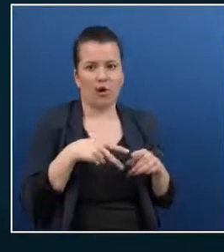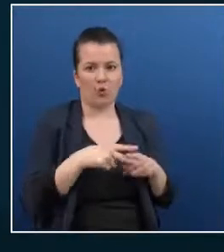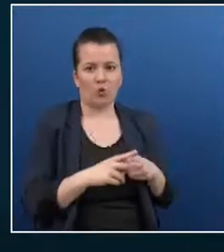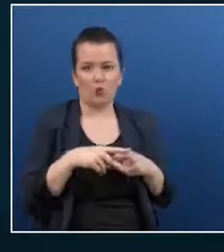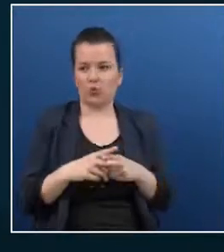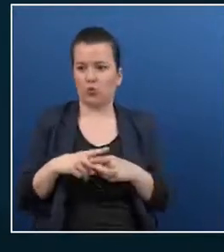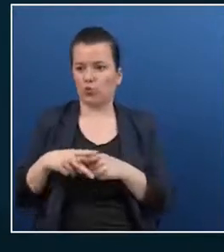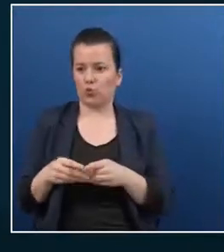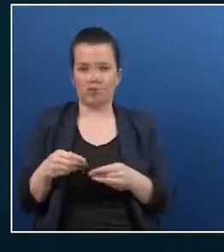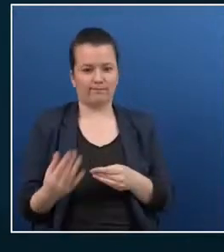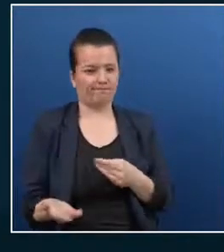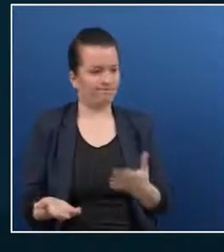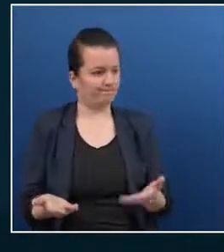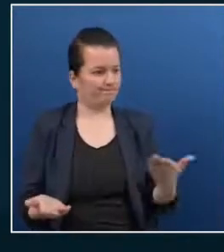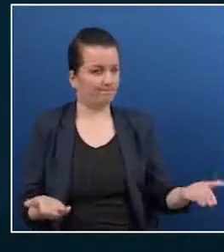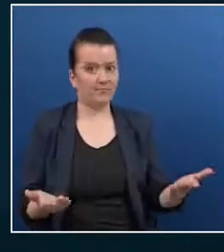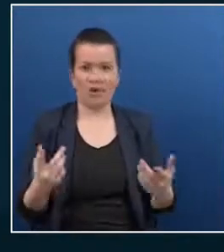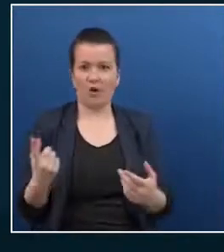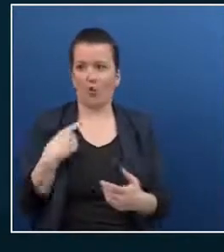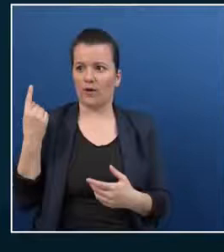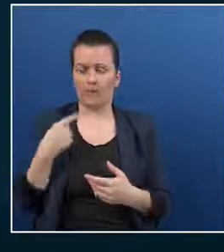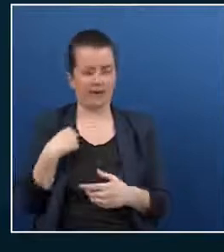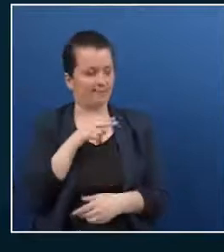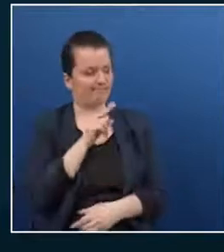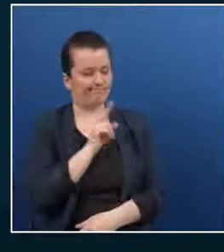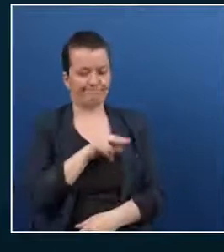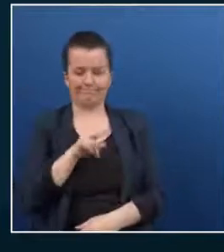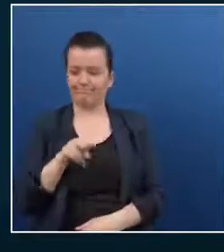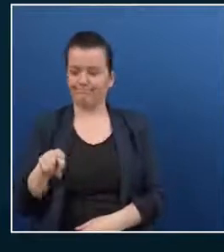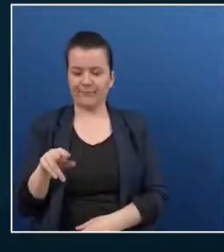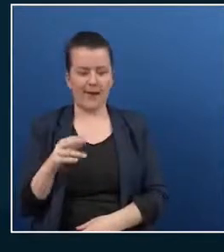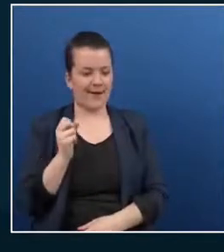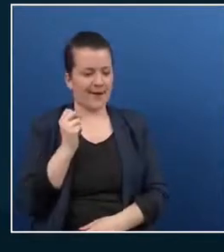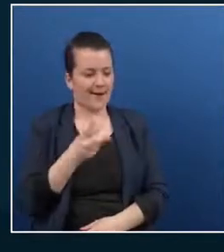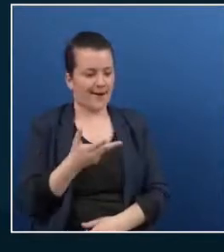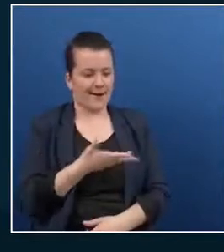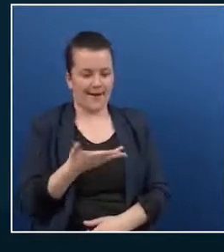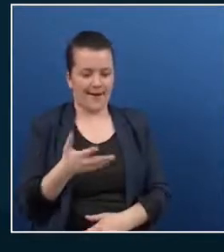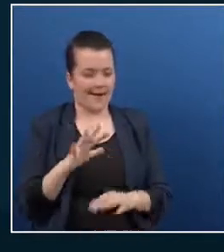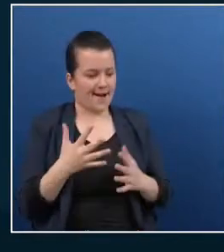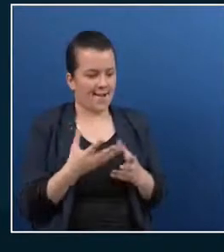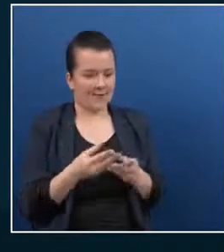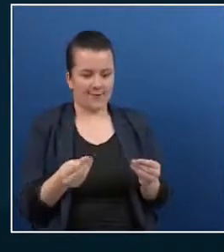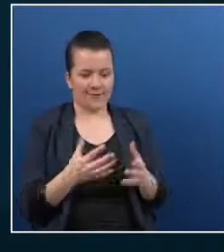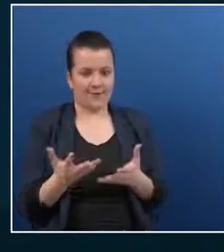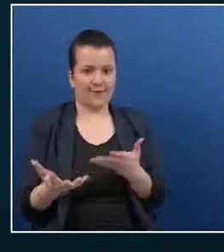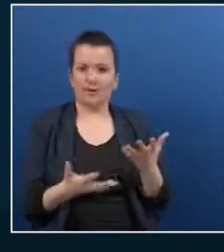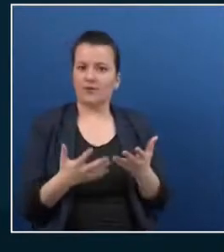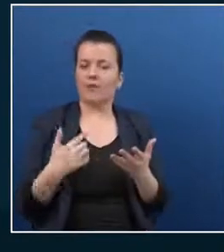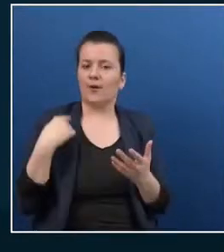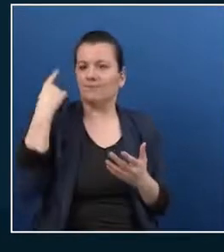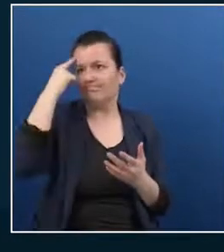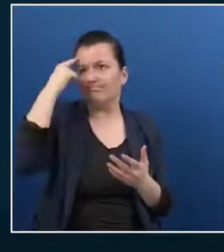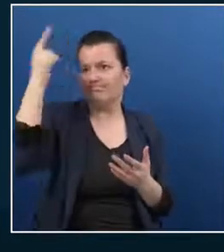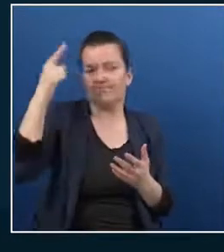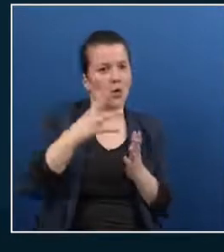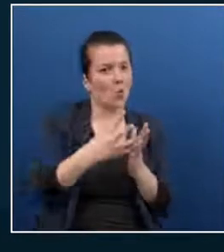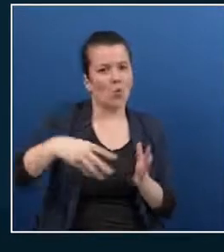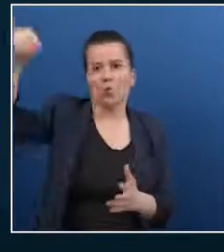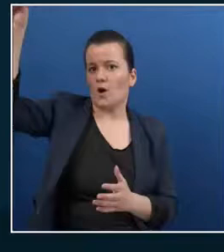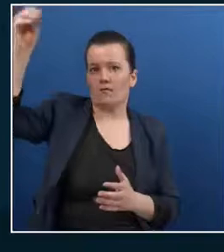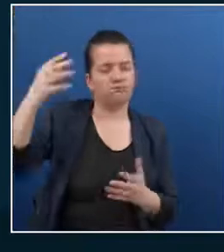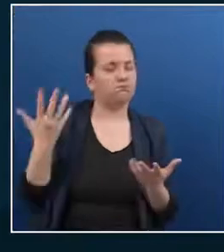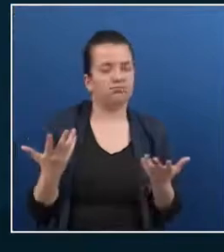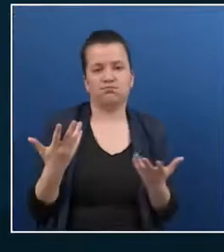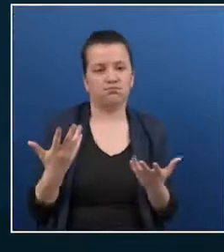say, okay, how can we fix this? And so the answer is, again,